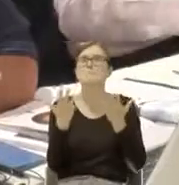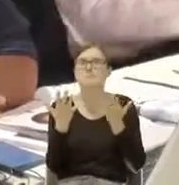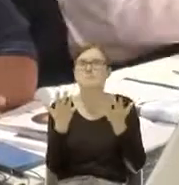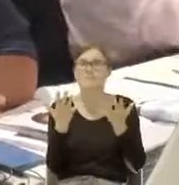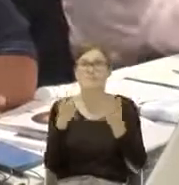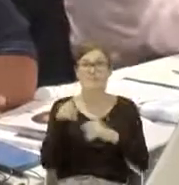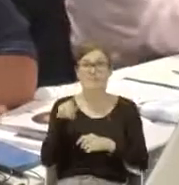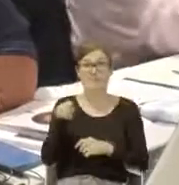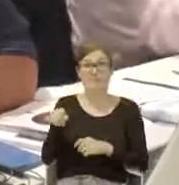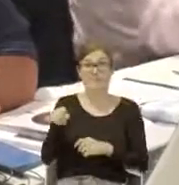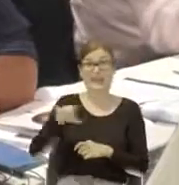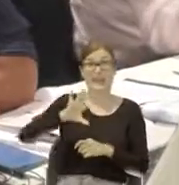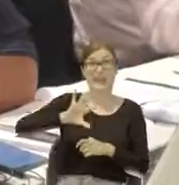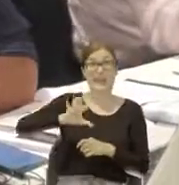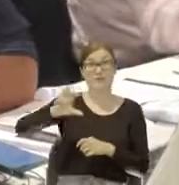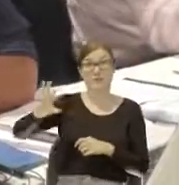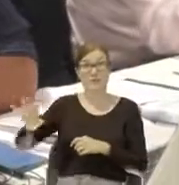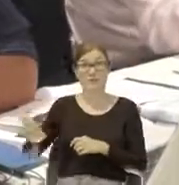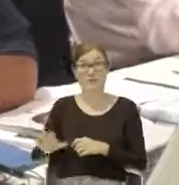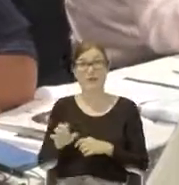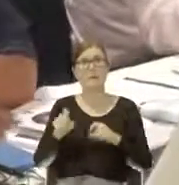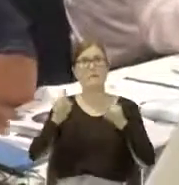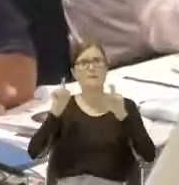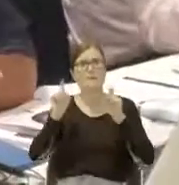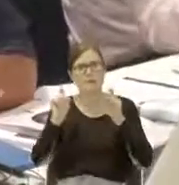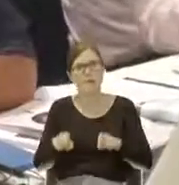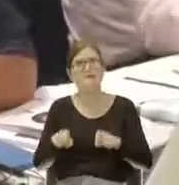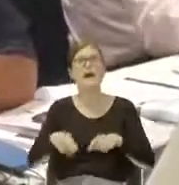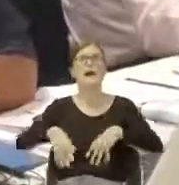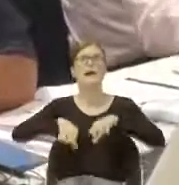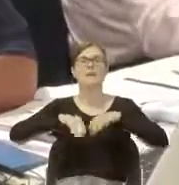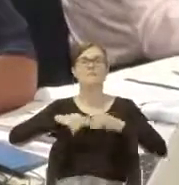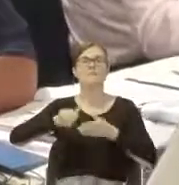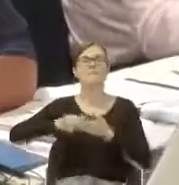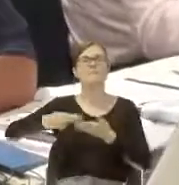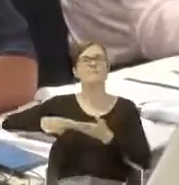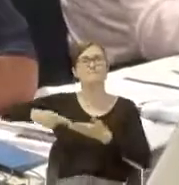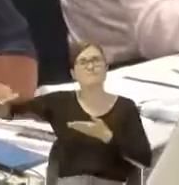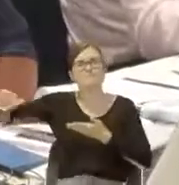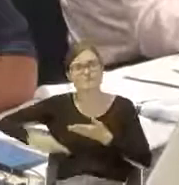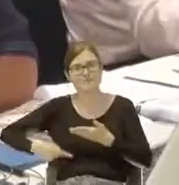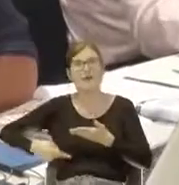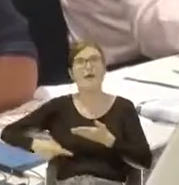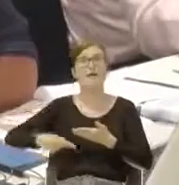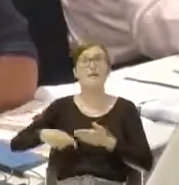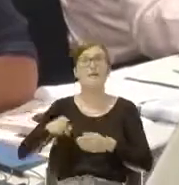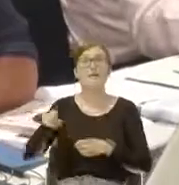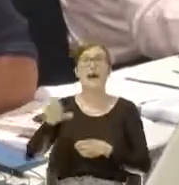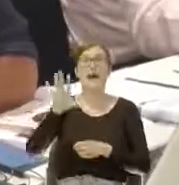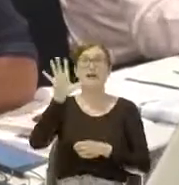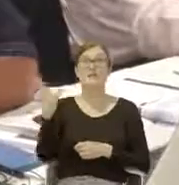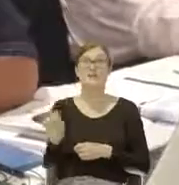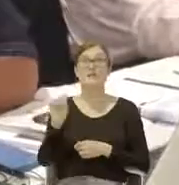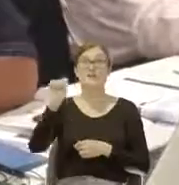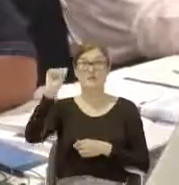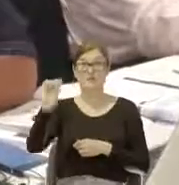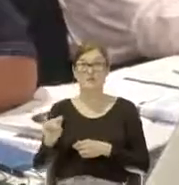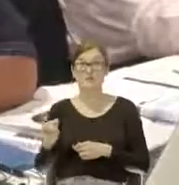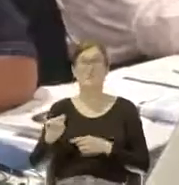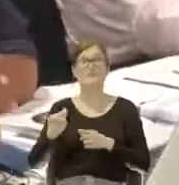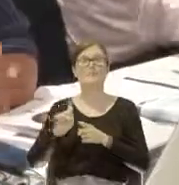In South Africa, the cabinet has adopted an urban policy called the Integrated Urban Development